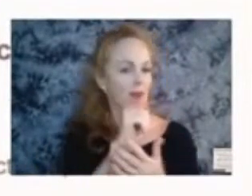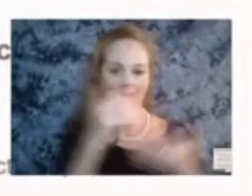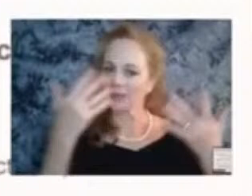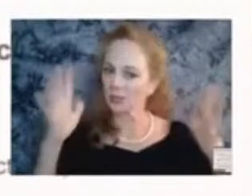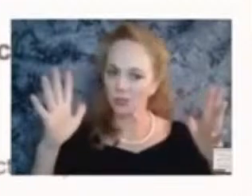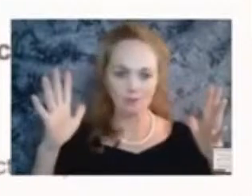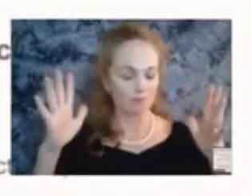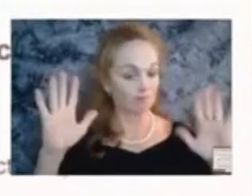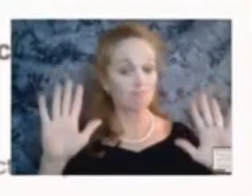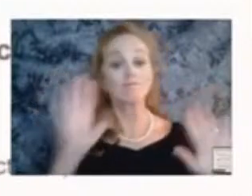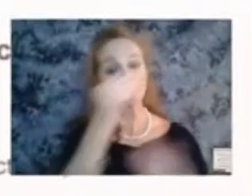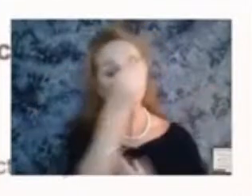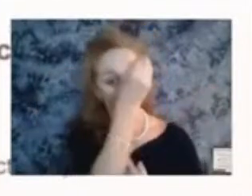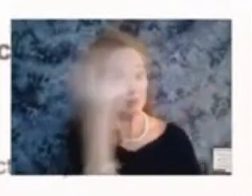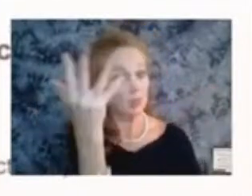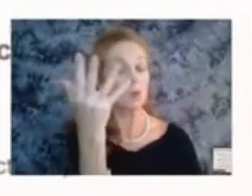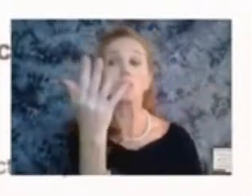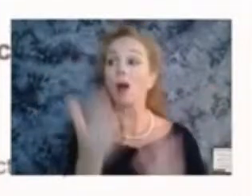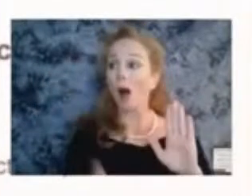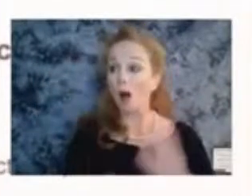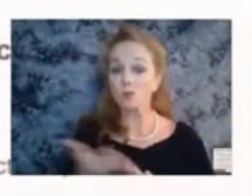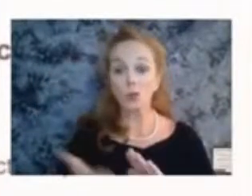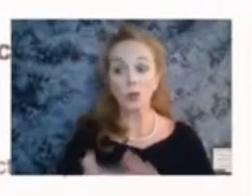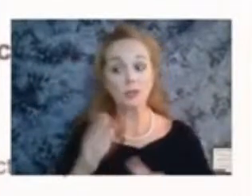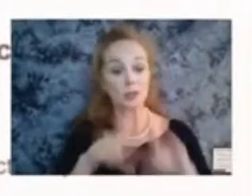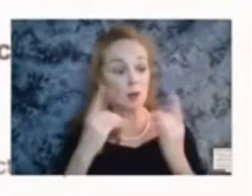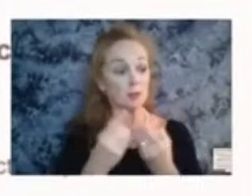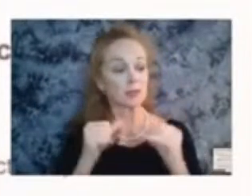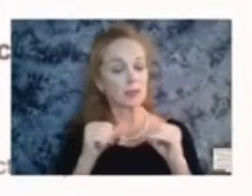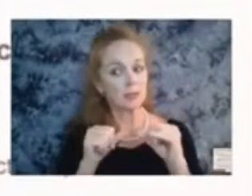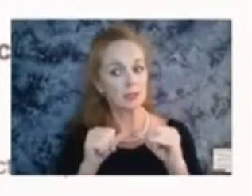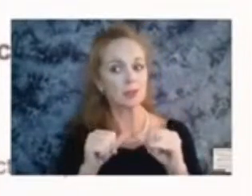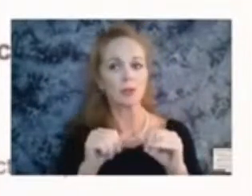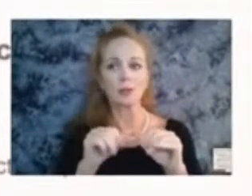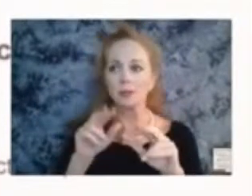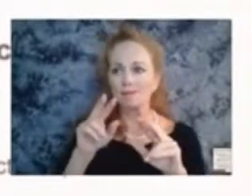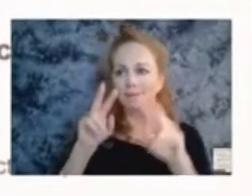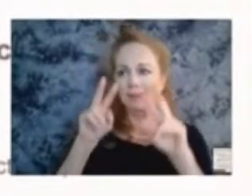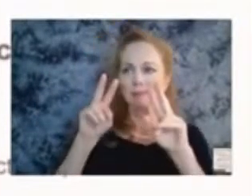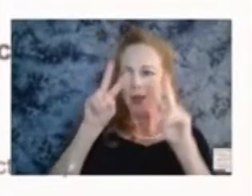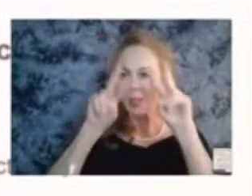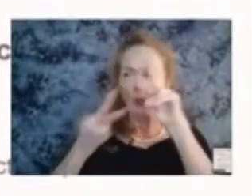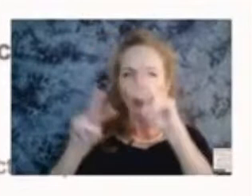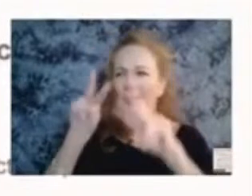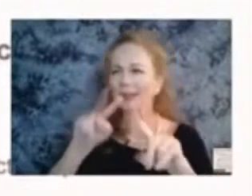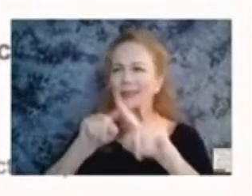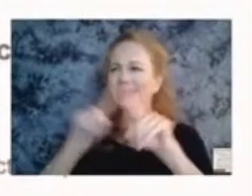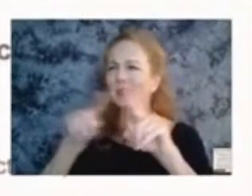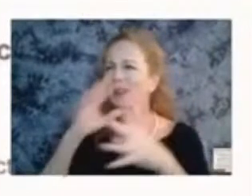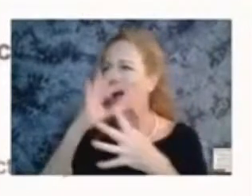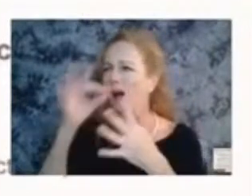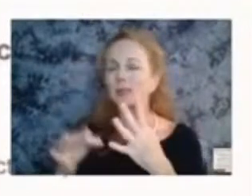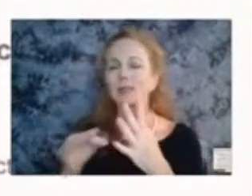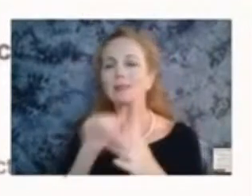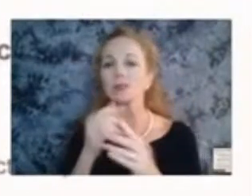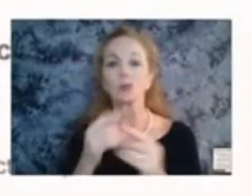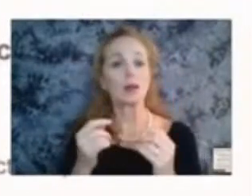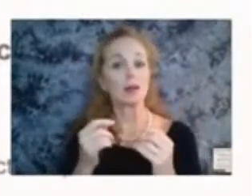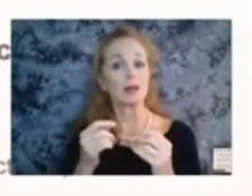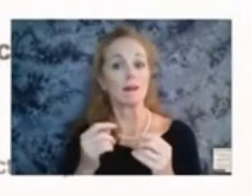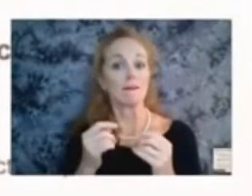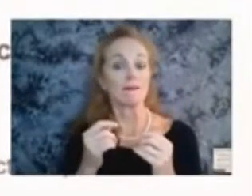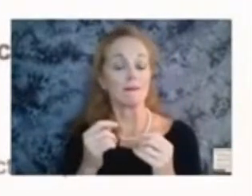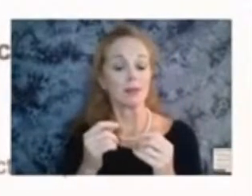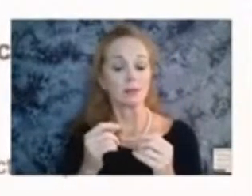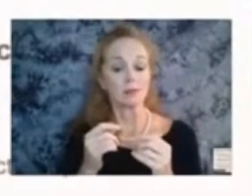has consistently and continually looked at different things, but we just don't want to take a quick leap. We don't